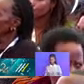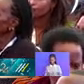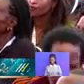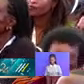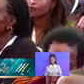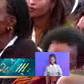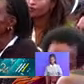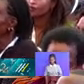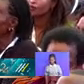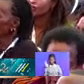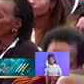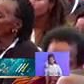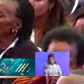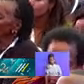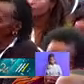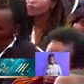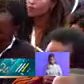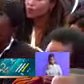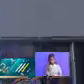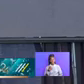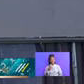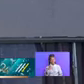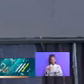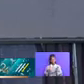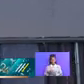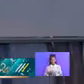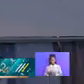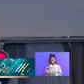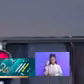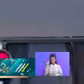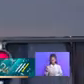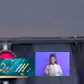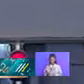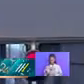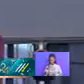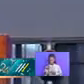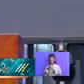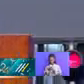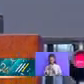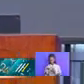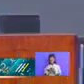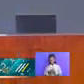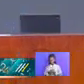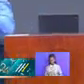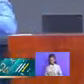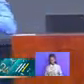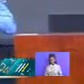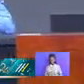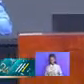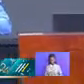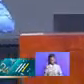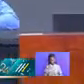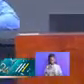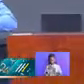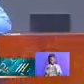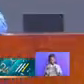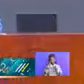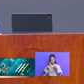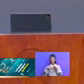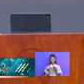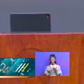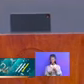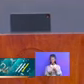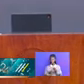it did you hear what I said I said somebody is benefiting from it listen number